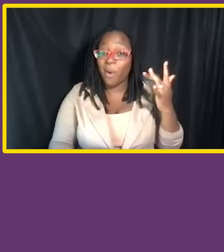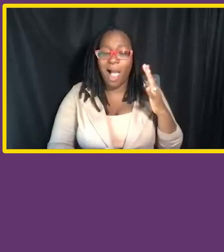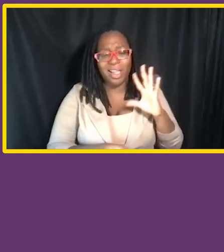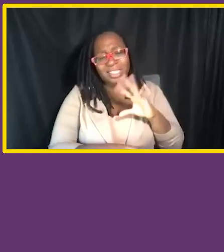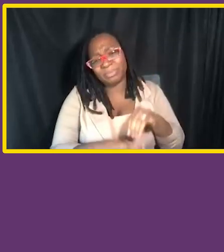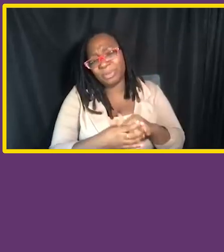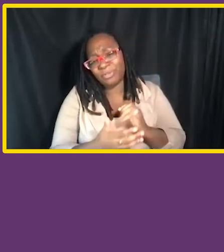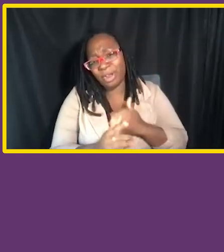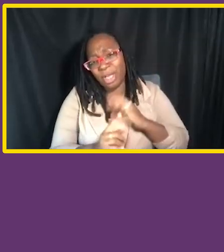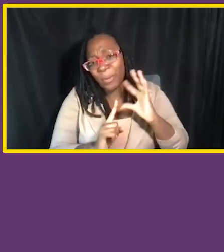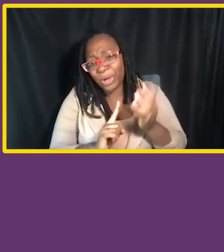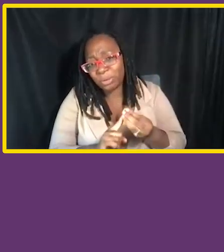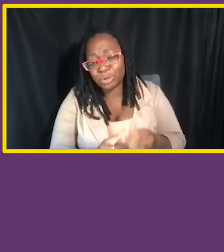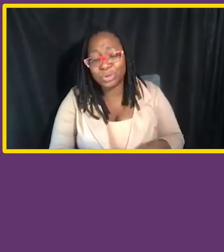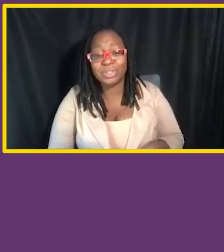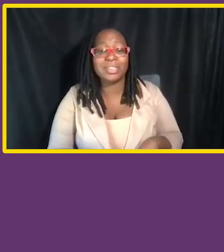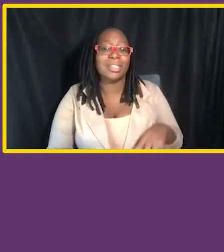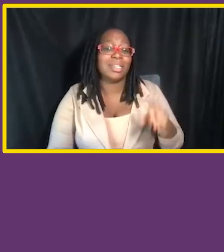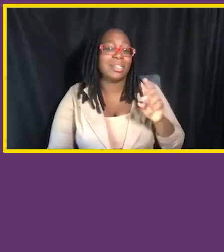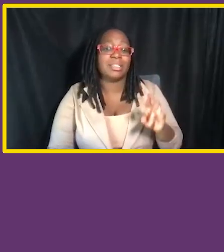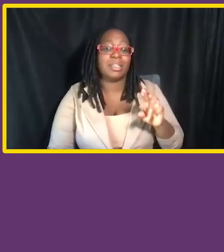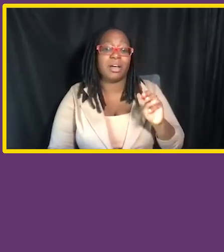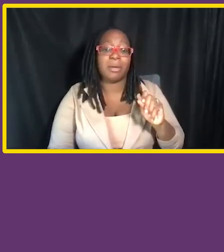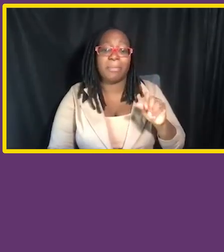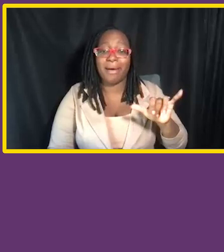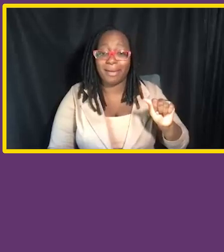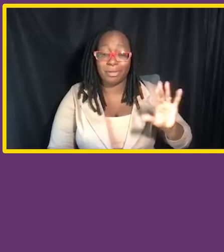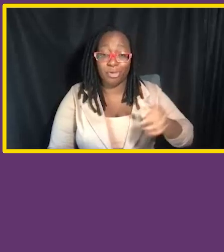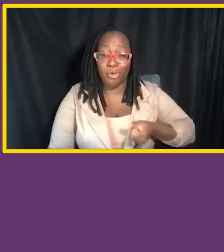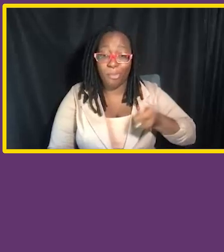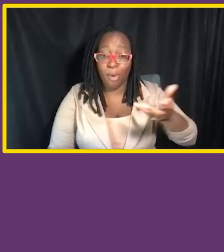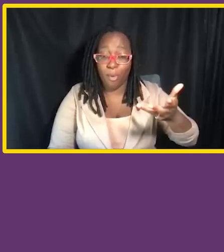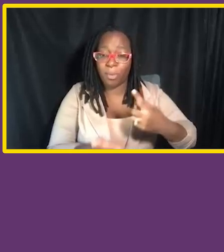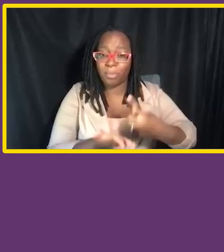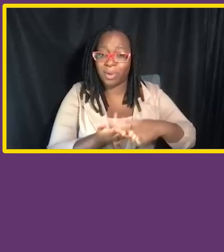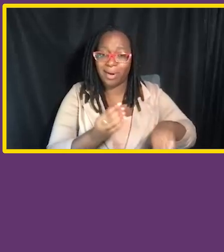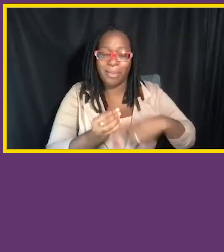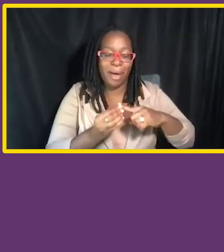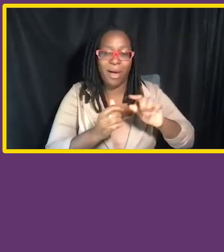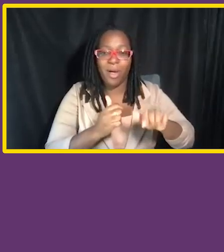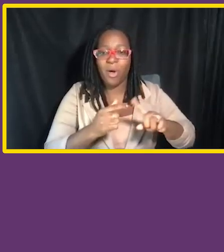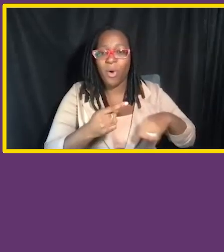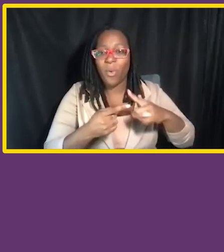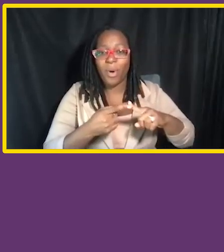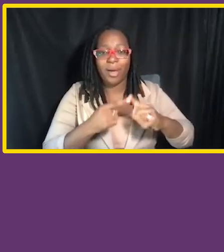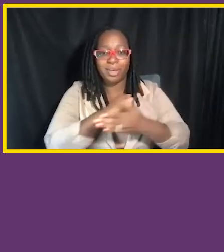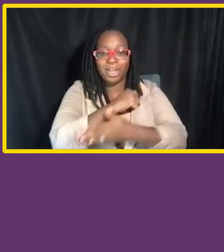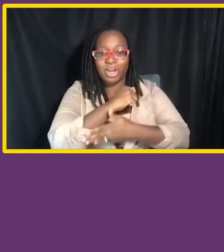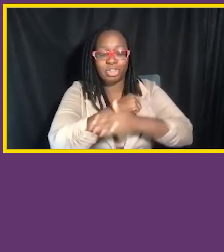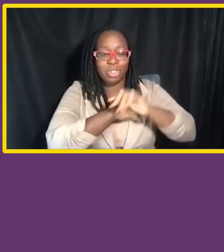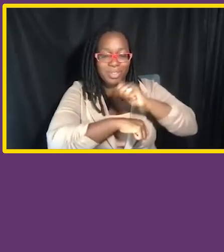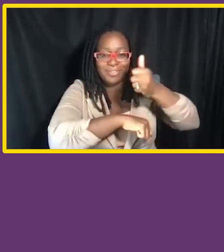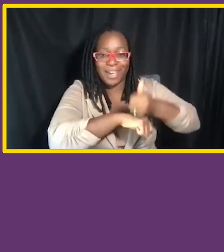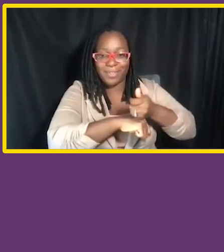Dr. Maya's poem speaks to a time when our country was being founded. Our country was founded on these principles